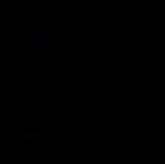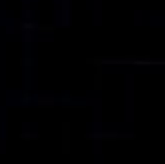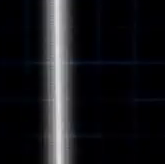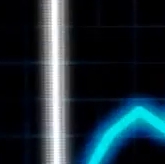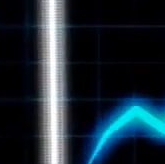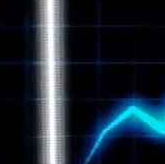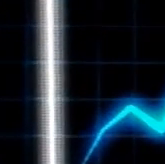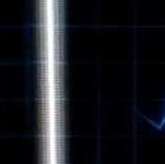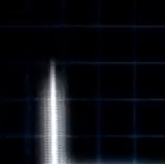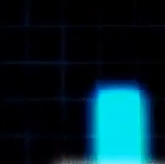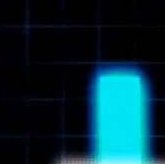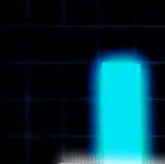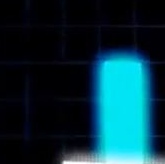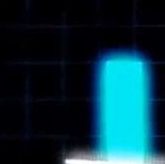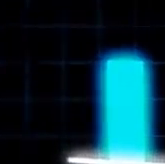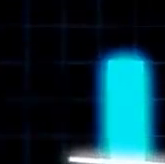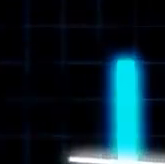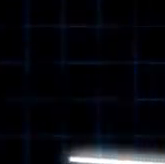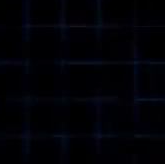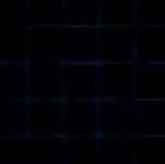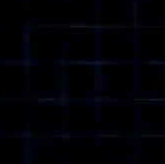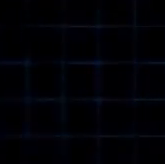ibiti.